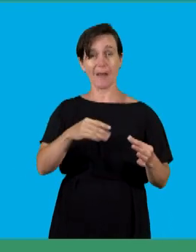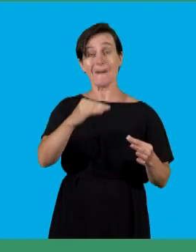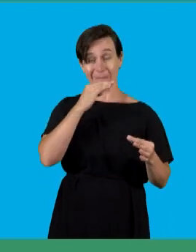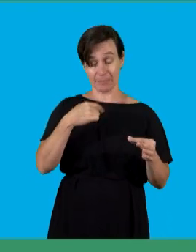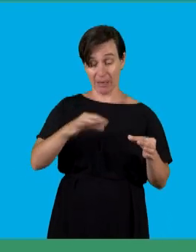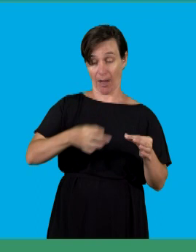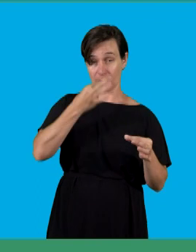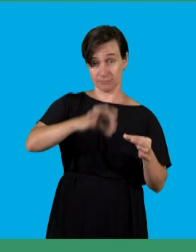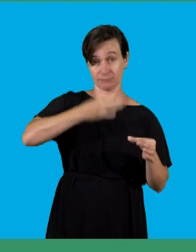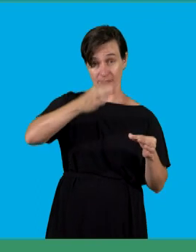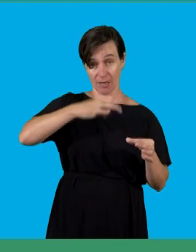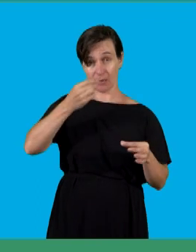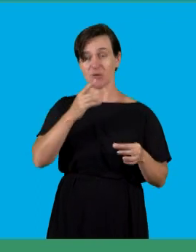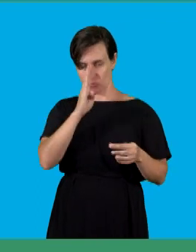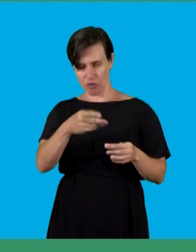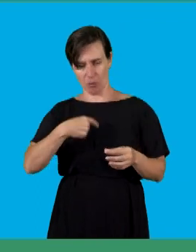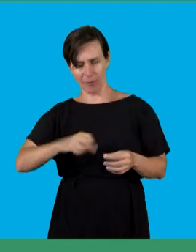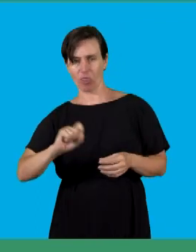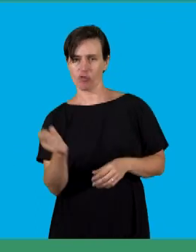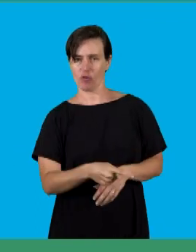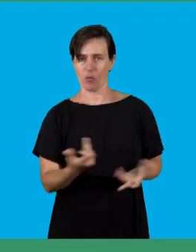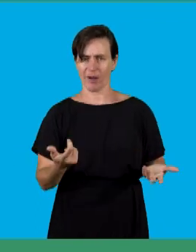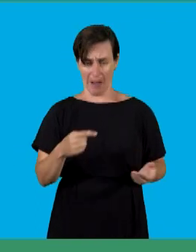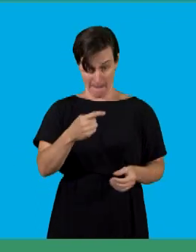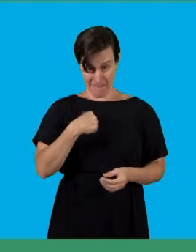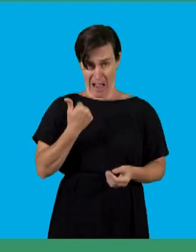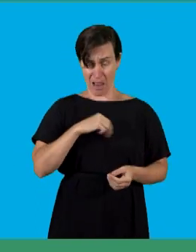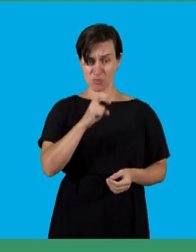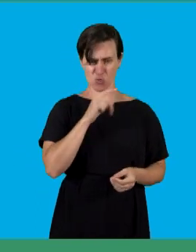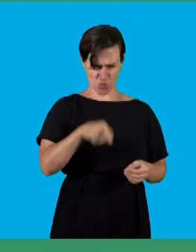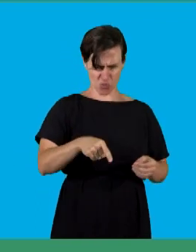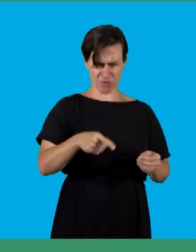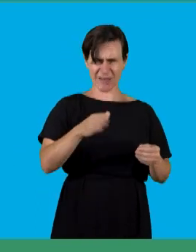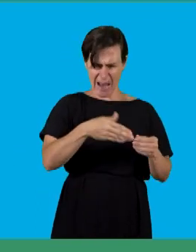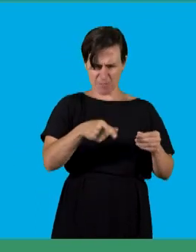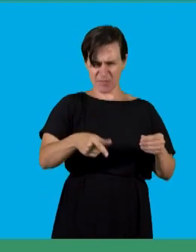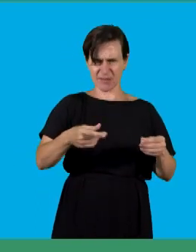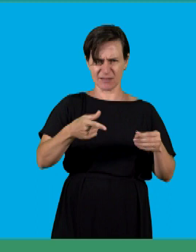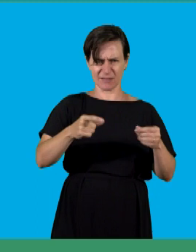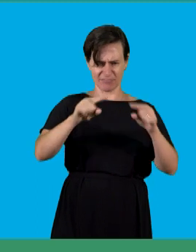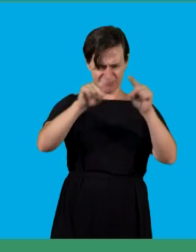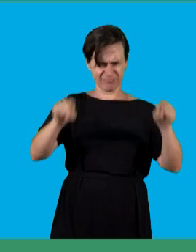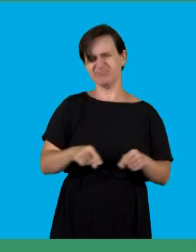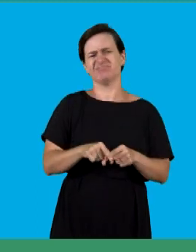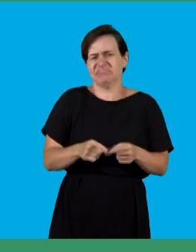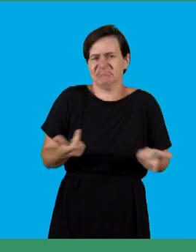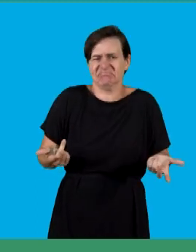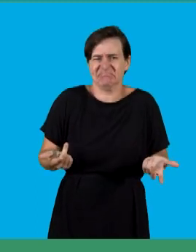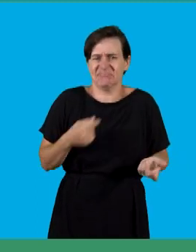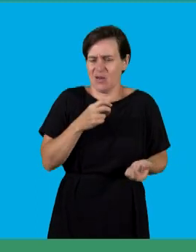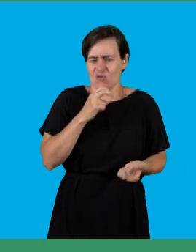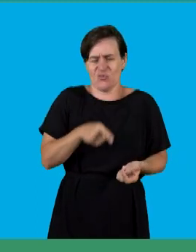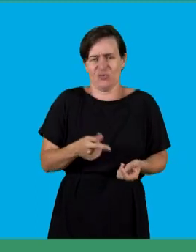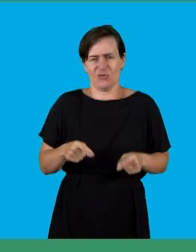to consume what is inside, and then after that you have no use for that plastic wrap or that content that is